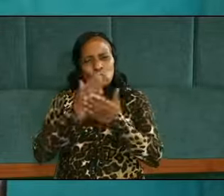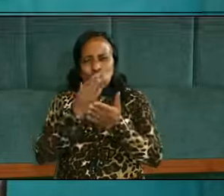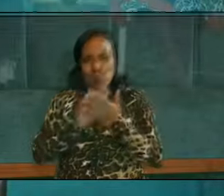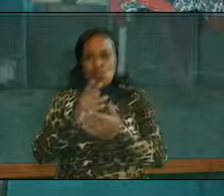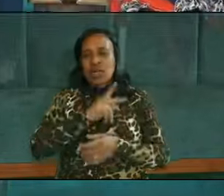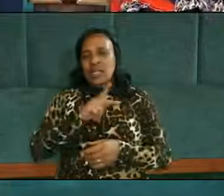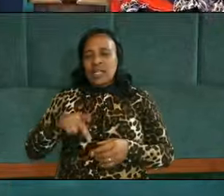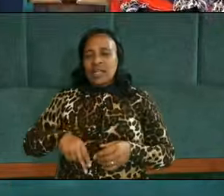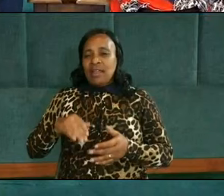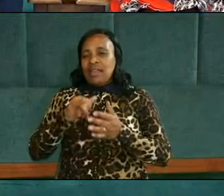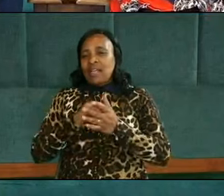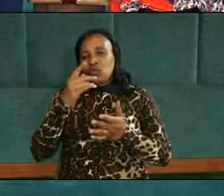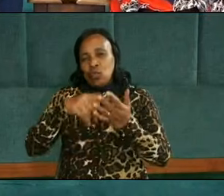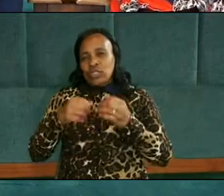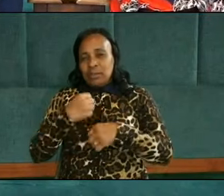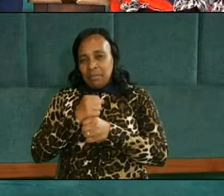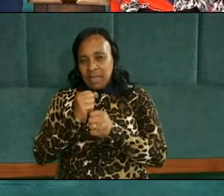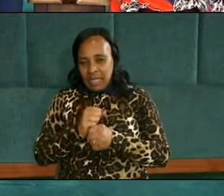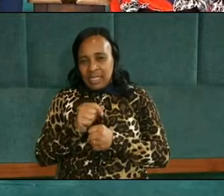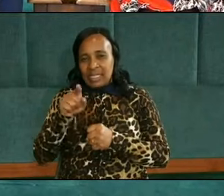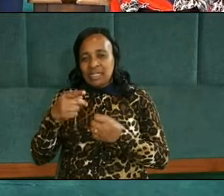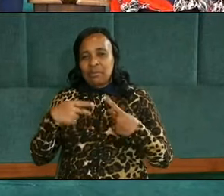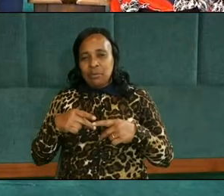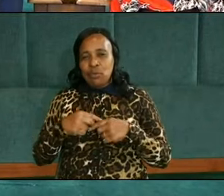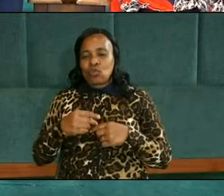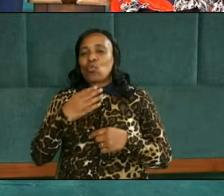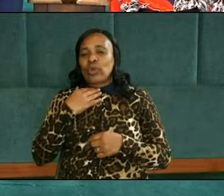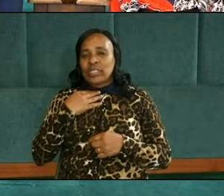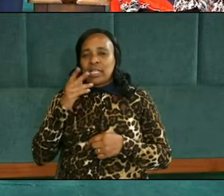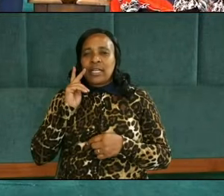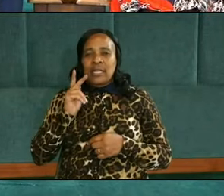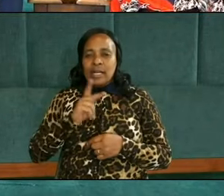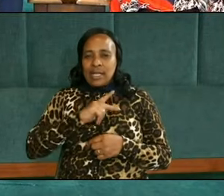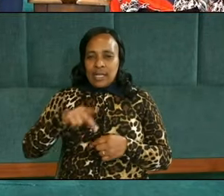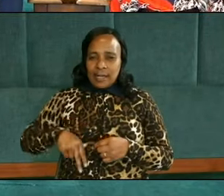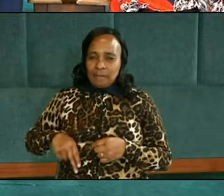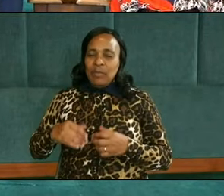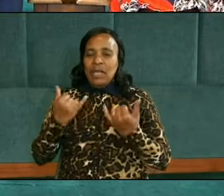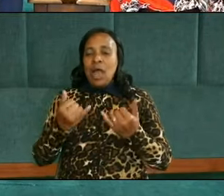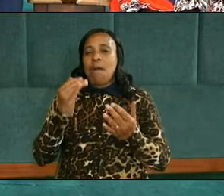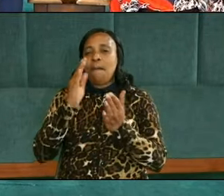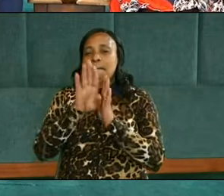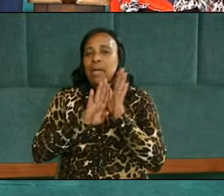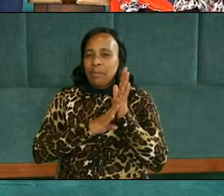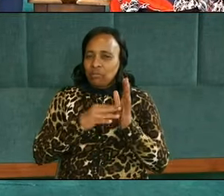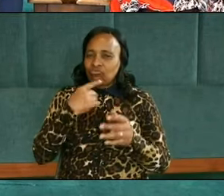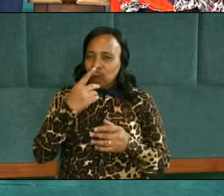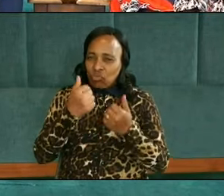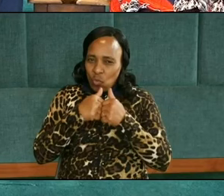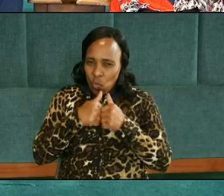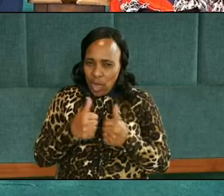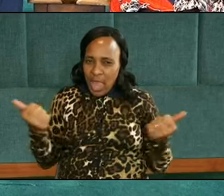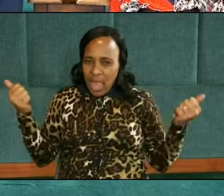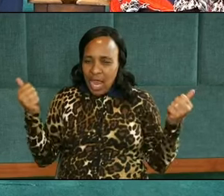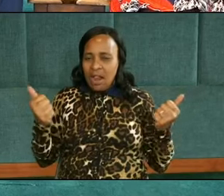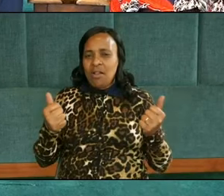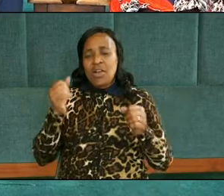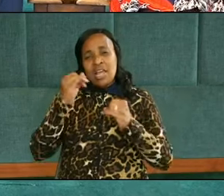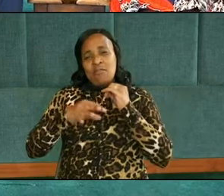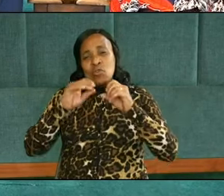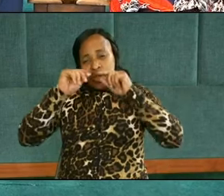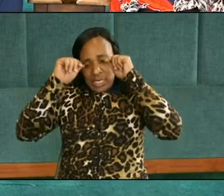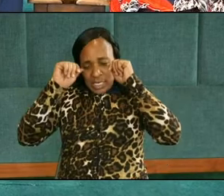to want a king. Yes, I couldn't agree more. The Bible says, do not be conformed to the world, but be renewed in your